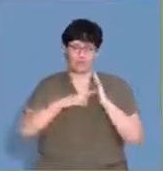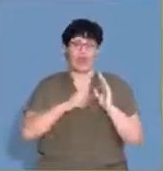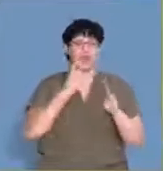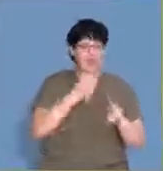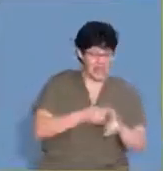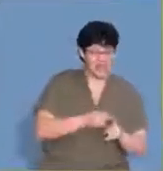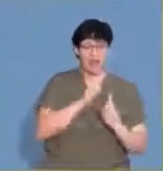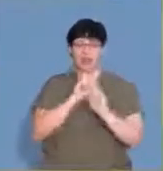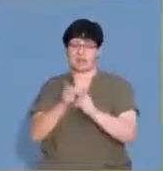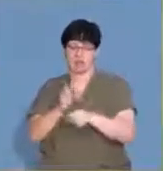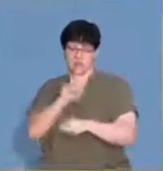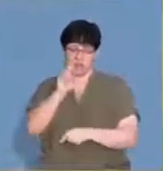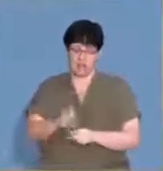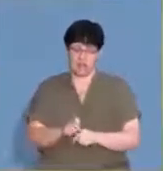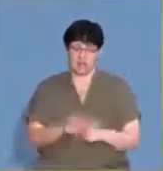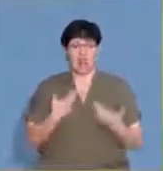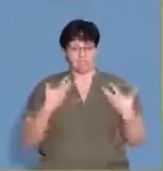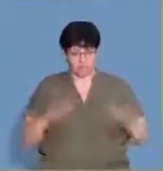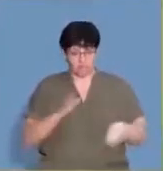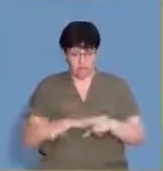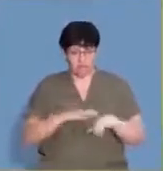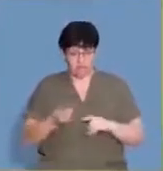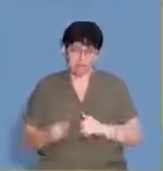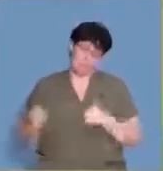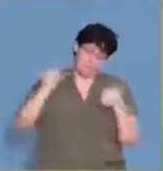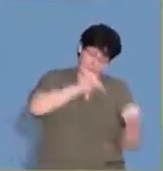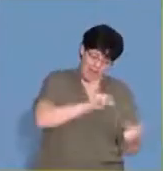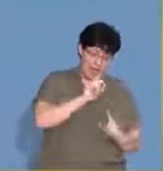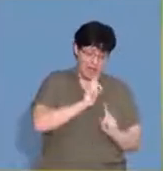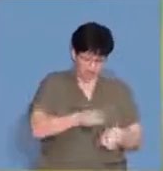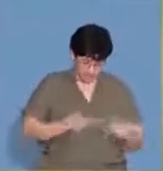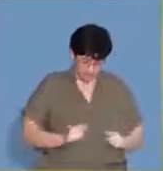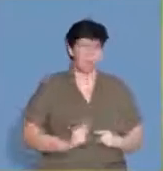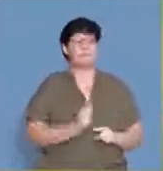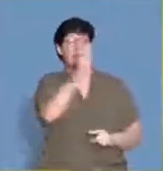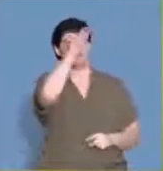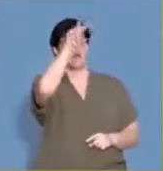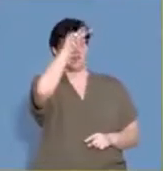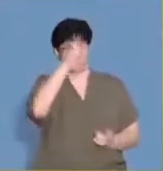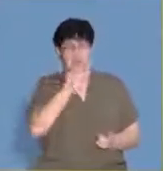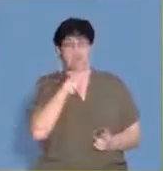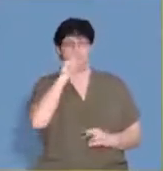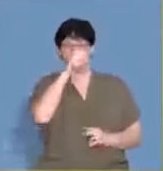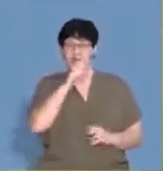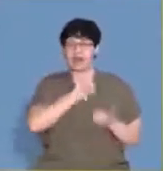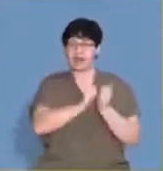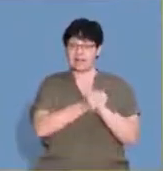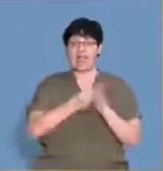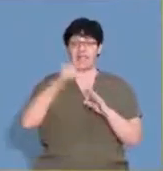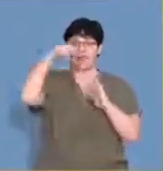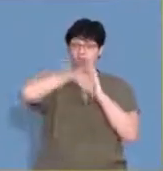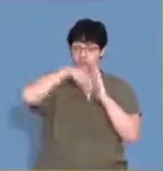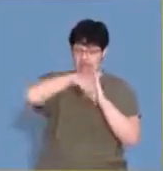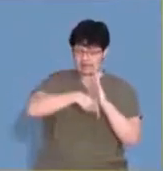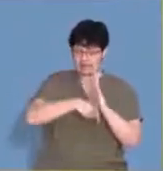then I'd like you to, if you've got time, go back and reread the questions. Remember, Mathslit has got a context,